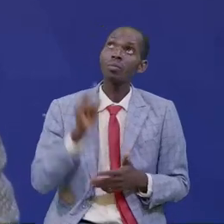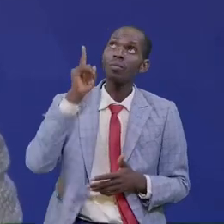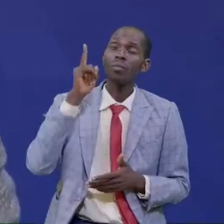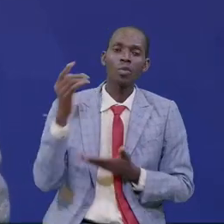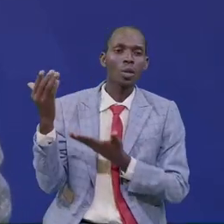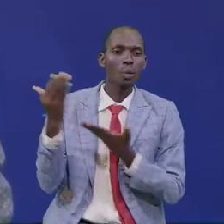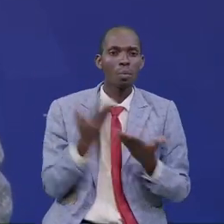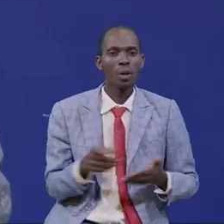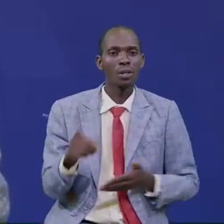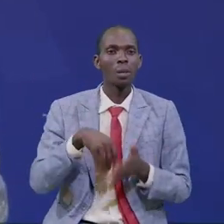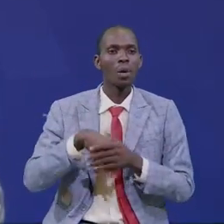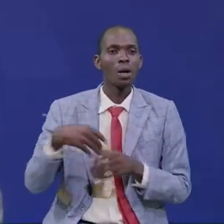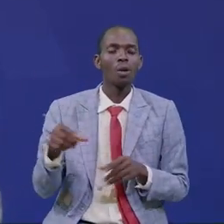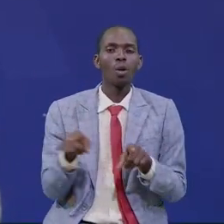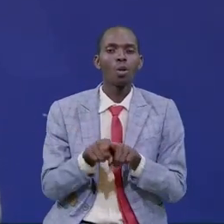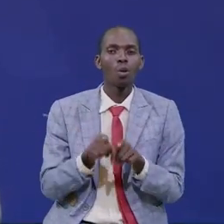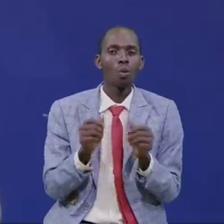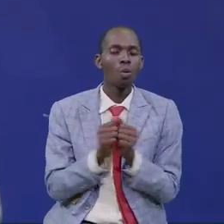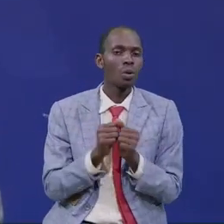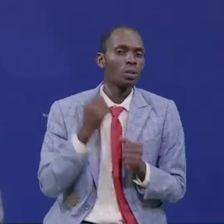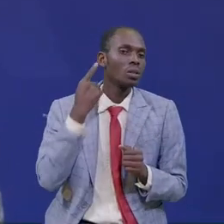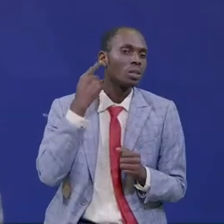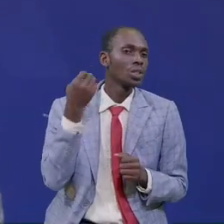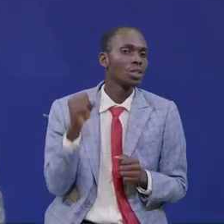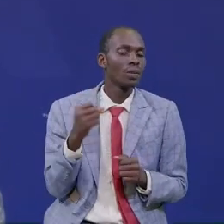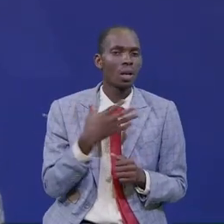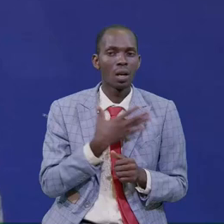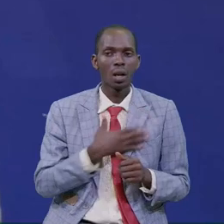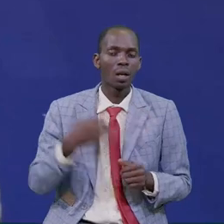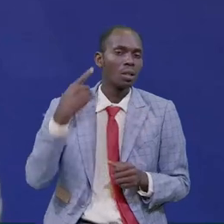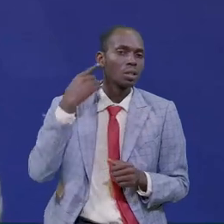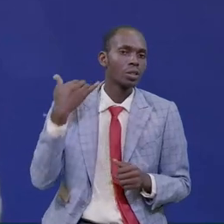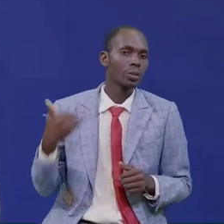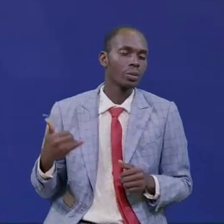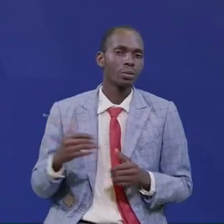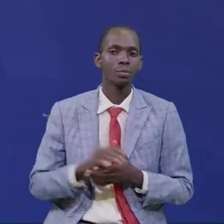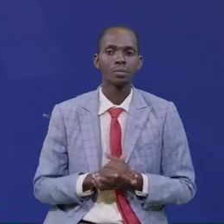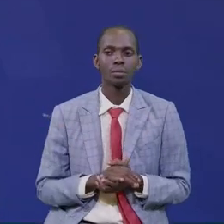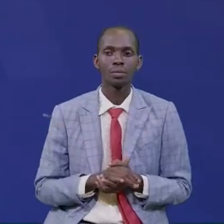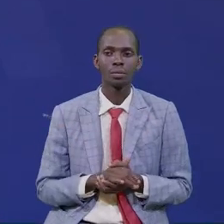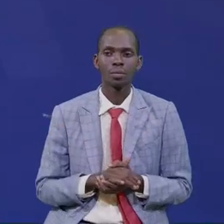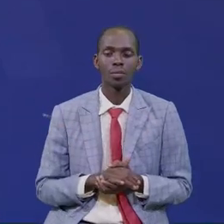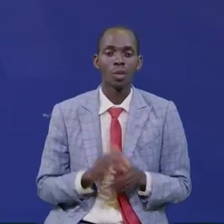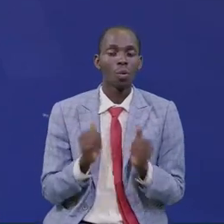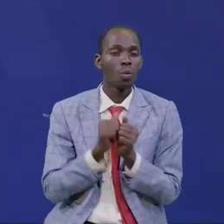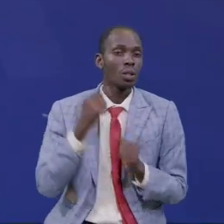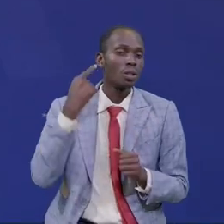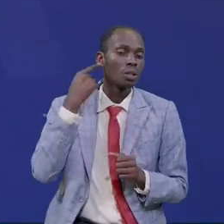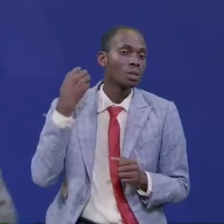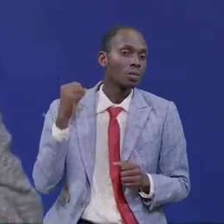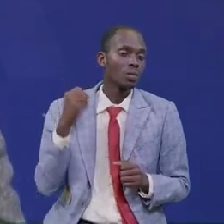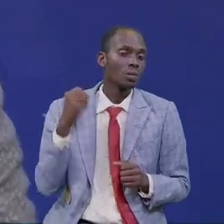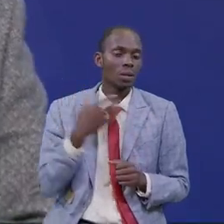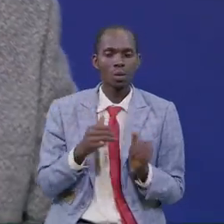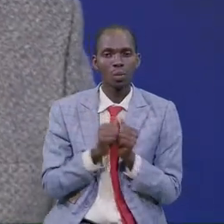with silver and gold. Il fit sortir son peuple avec de l'argent et de l'or. Silver and gold. Avec de l'argent